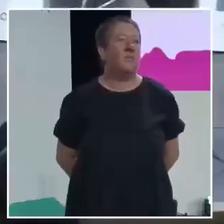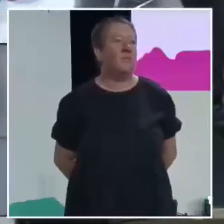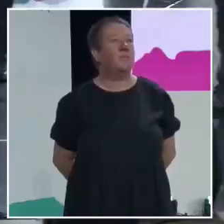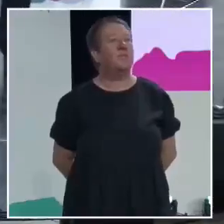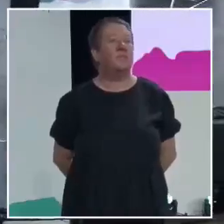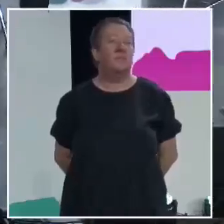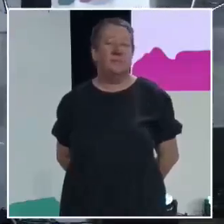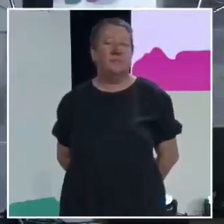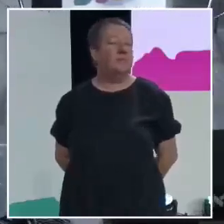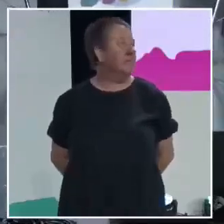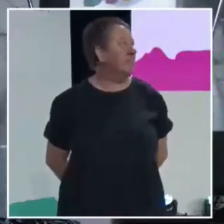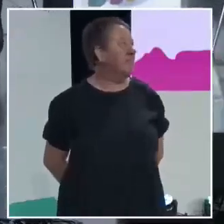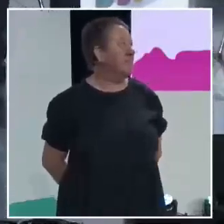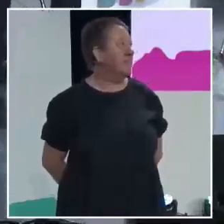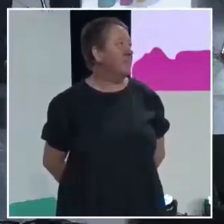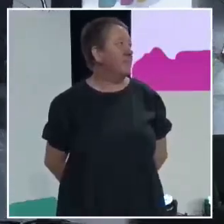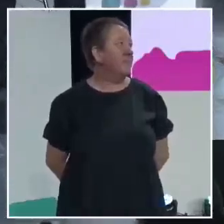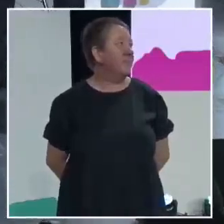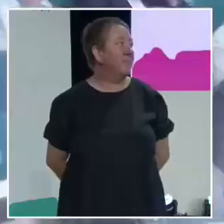Okay.